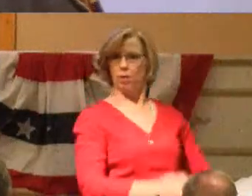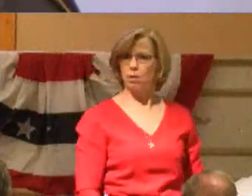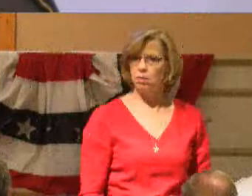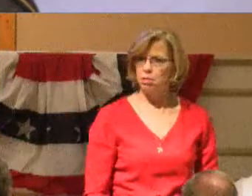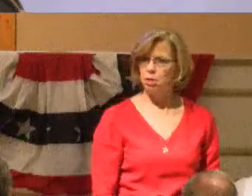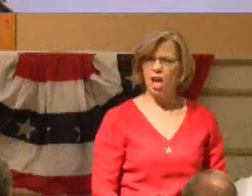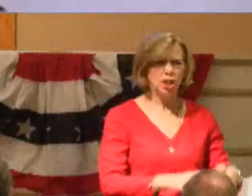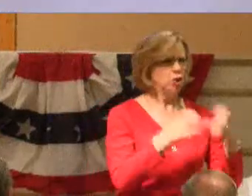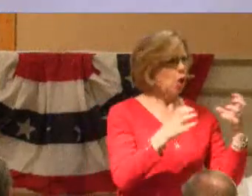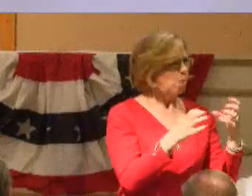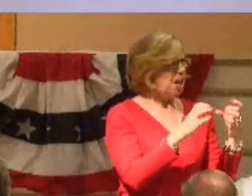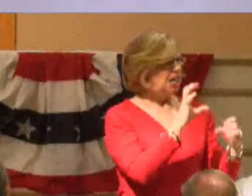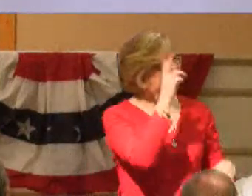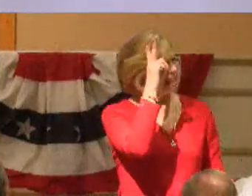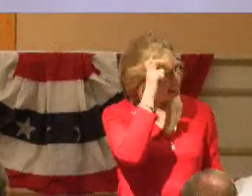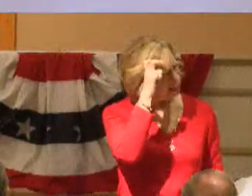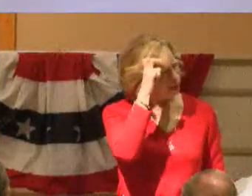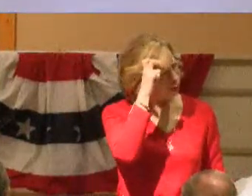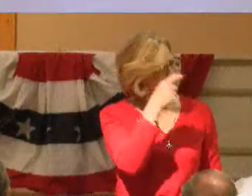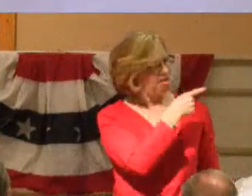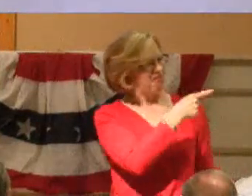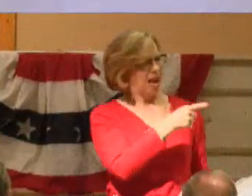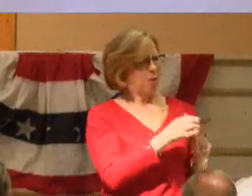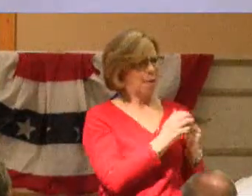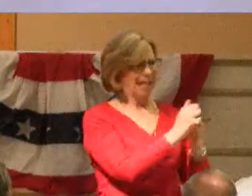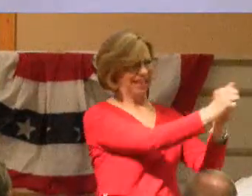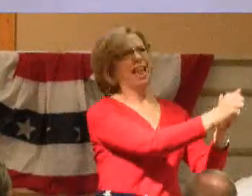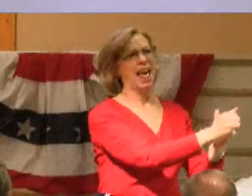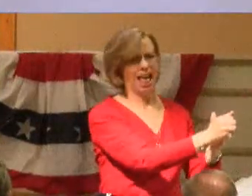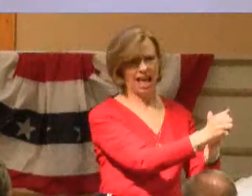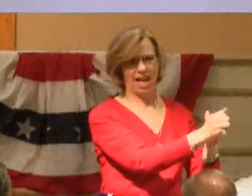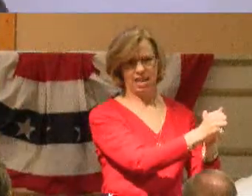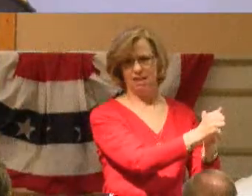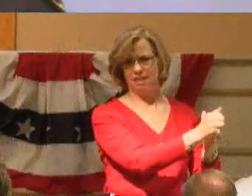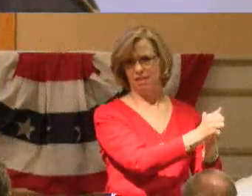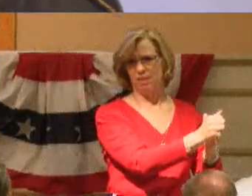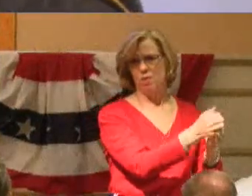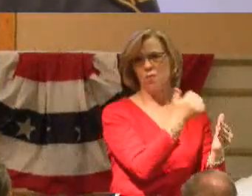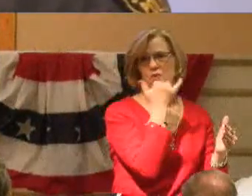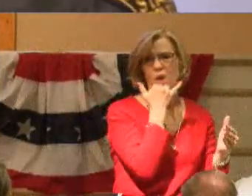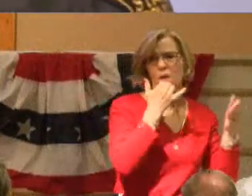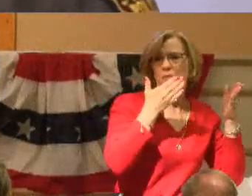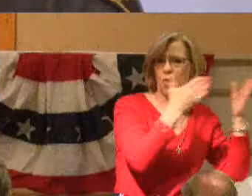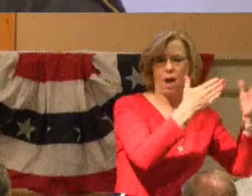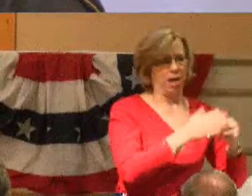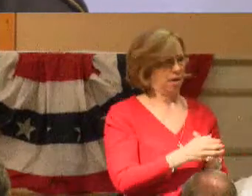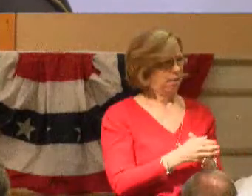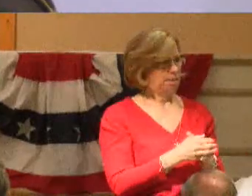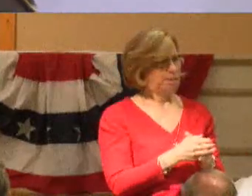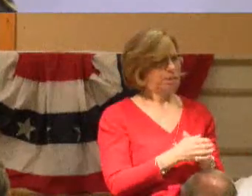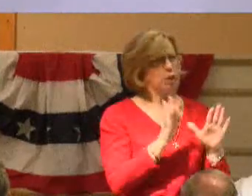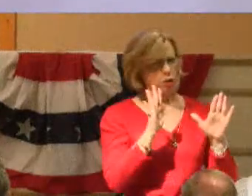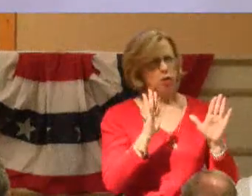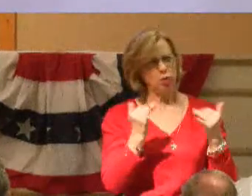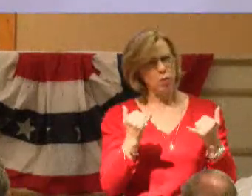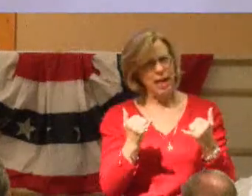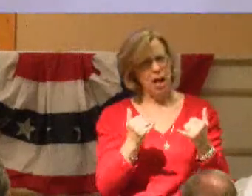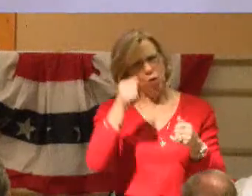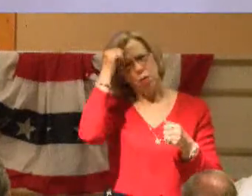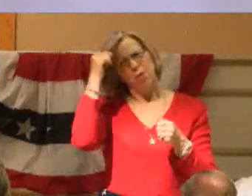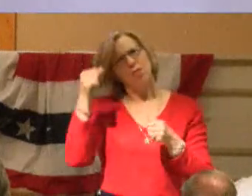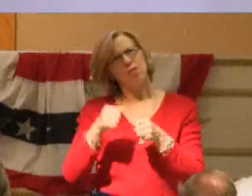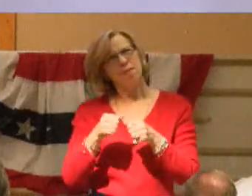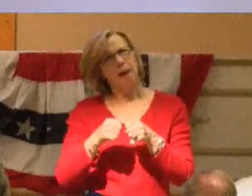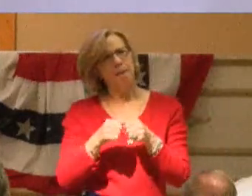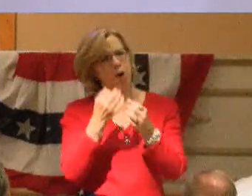evil. They were being led by a tyrant. So as I think about the definition of freedom from society as